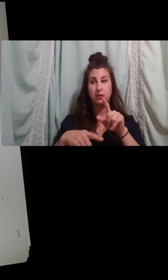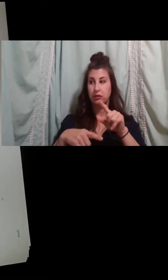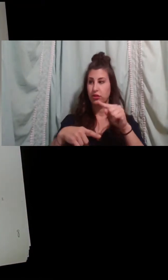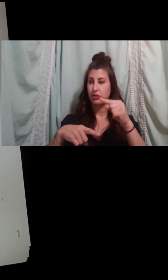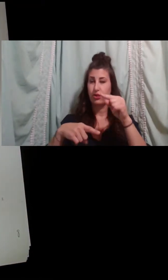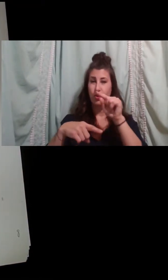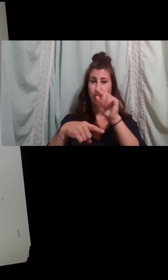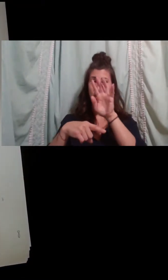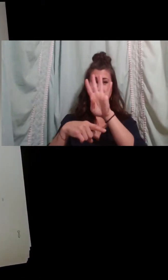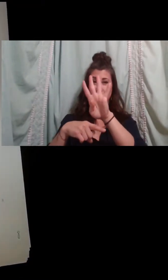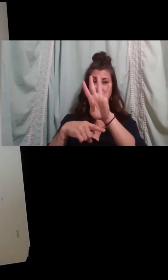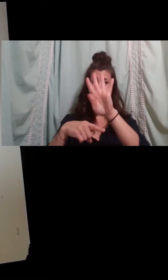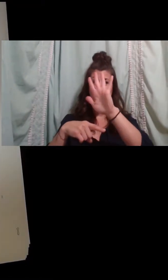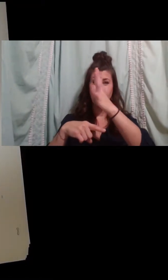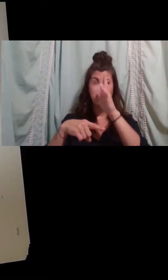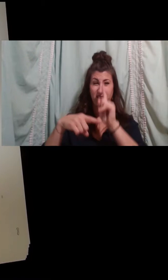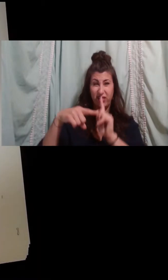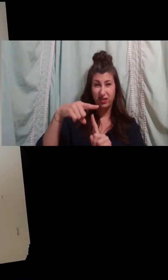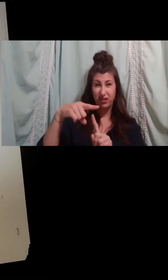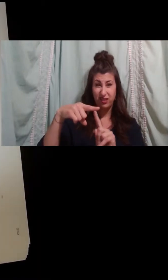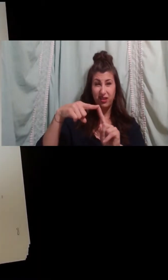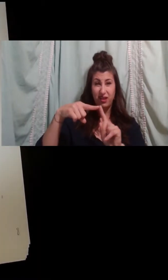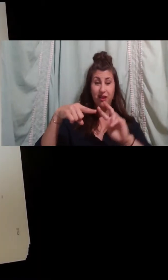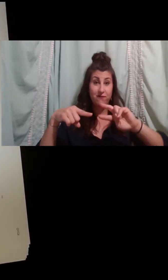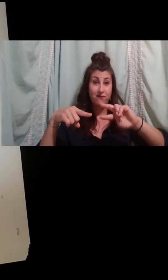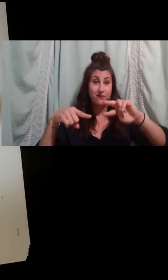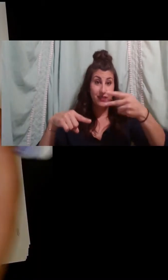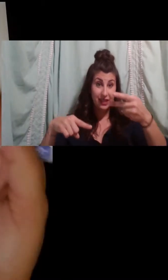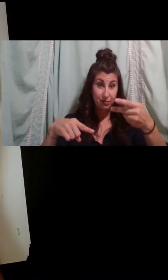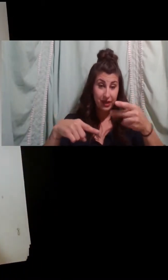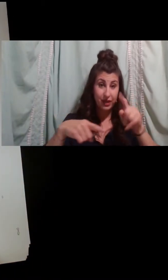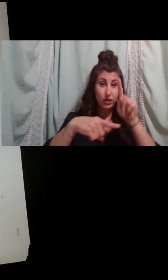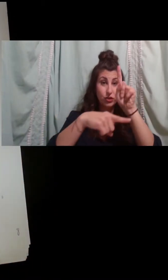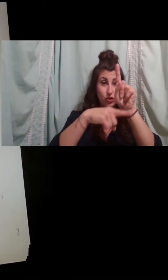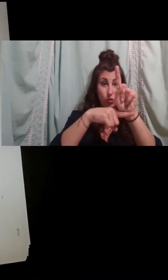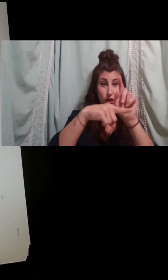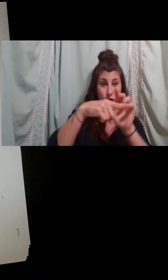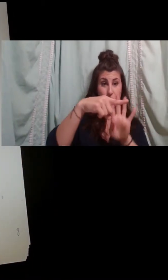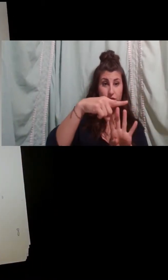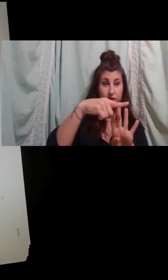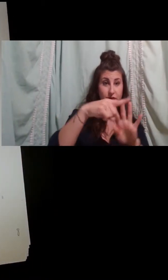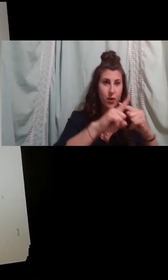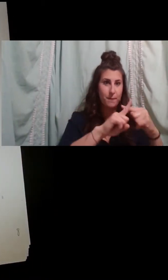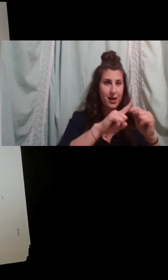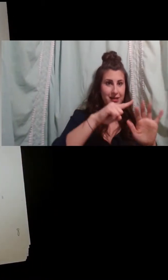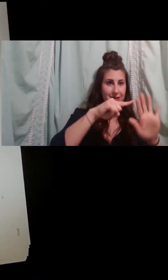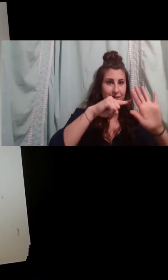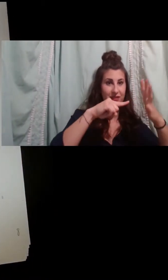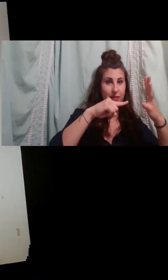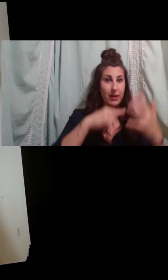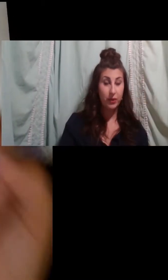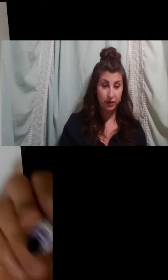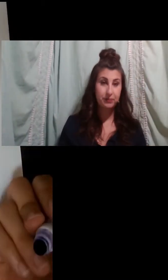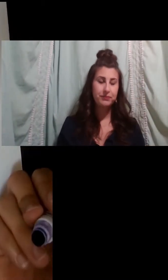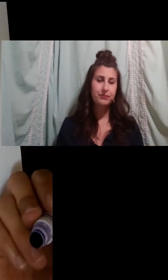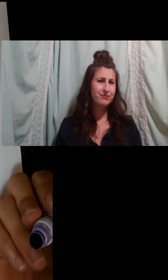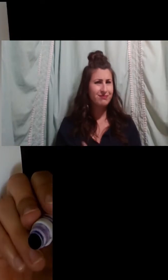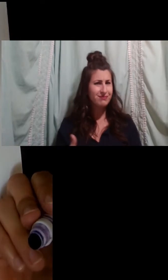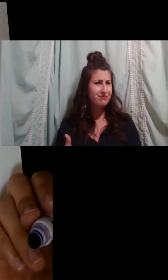a negative, so now it's going to go on bottom. So it'll be 1 over 4, but it's going to be a positive 5 now instead of a